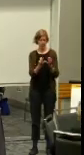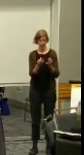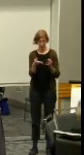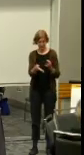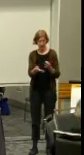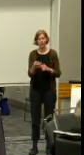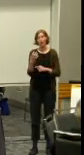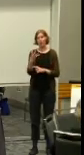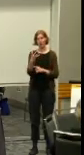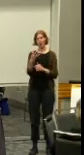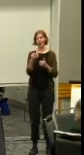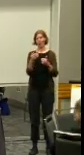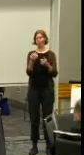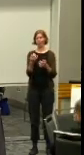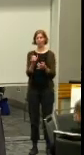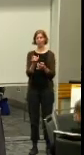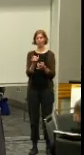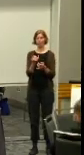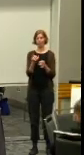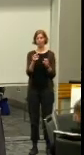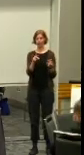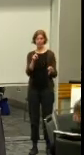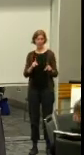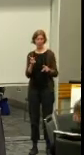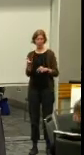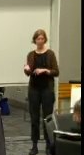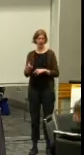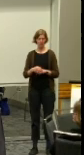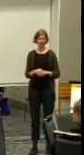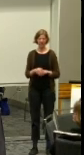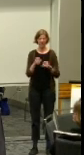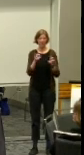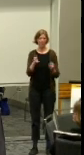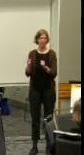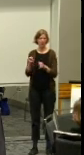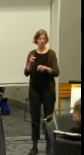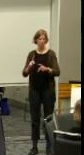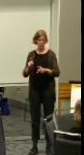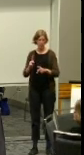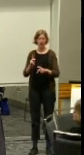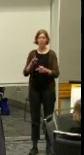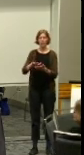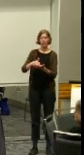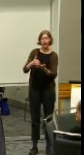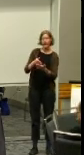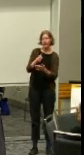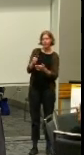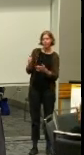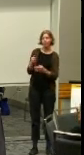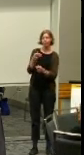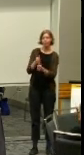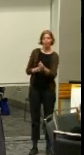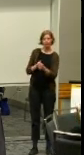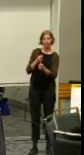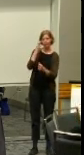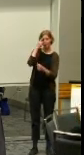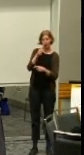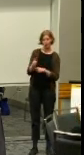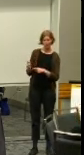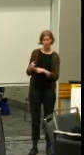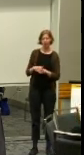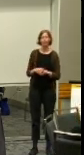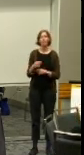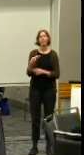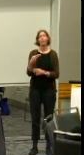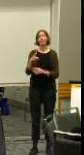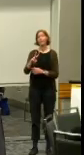cooking at the same time. So we really wanted to make that as large as possible. Again, we're still upgrading the HVAC in this area, and